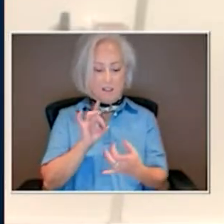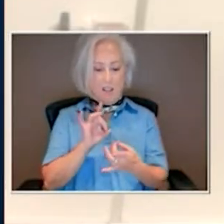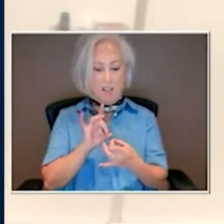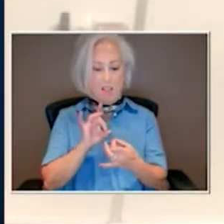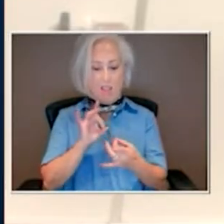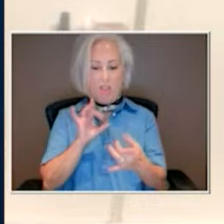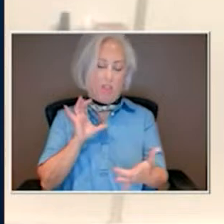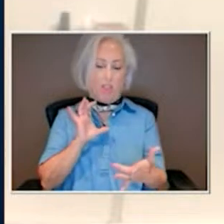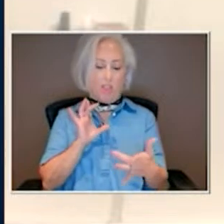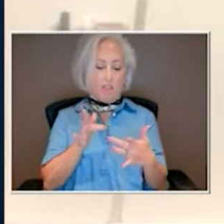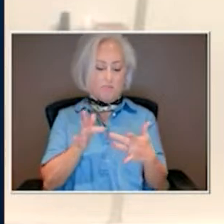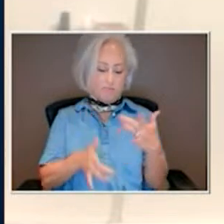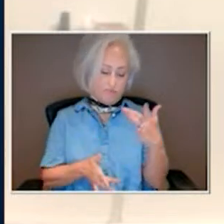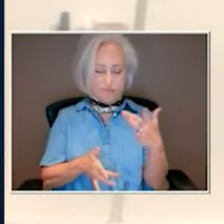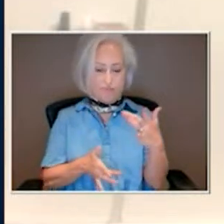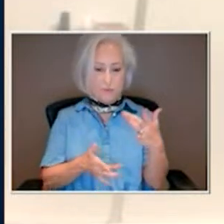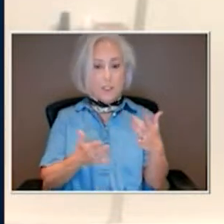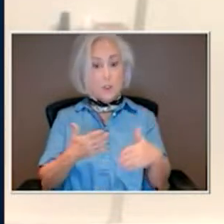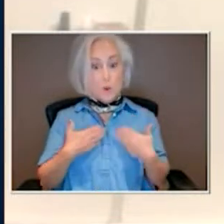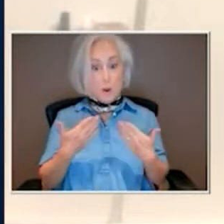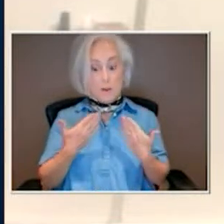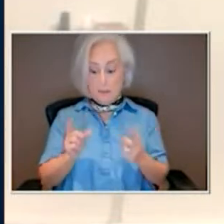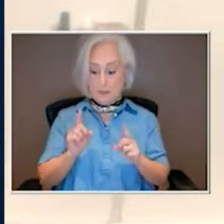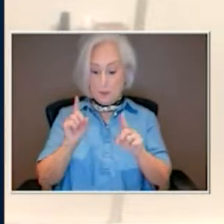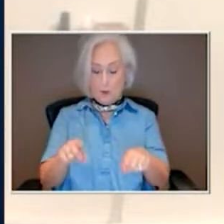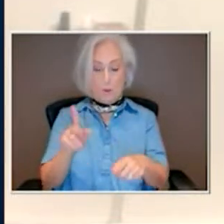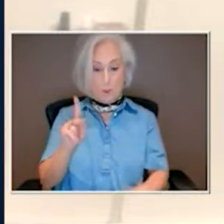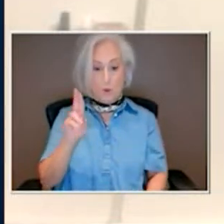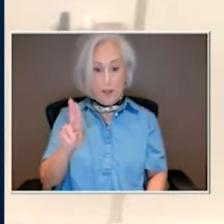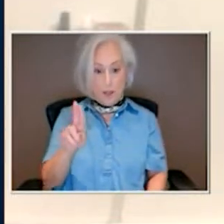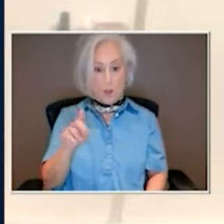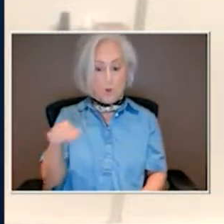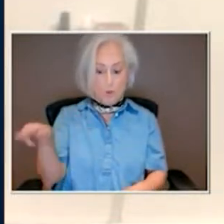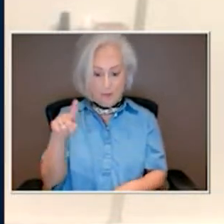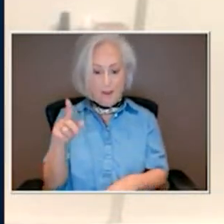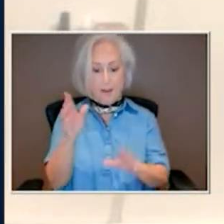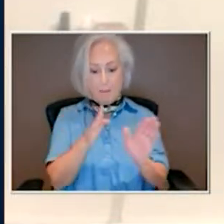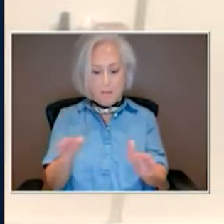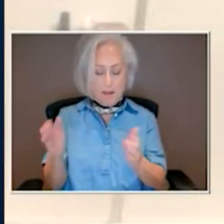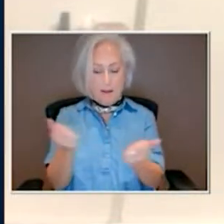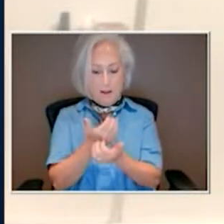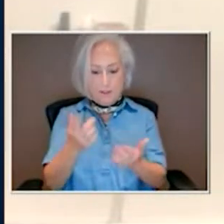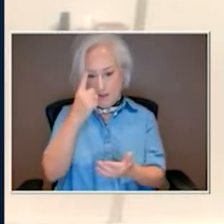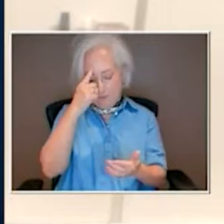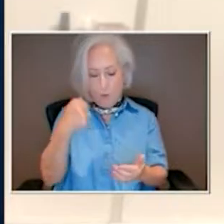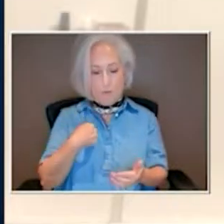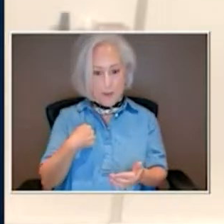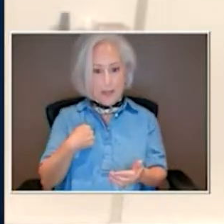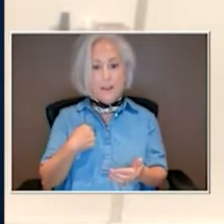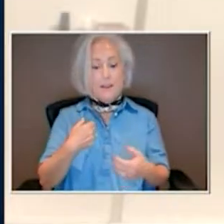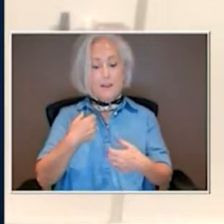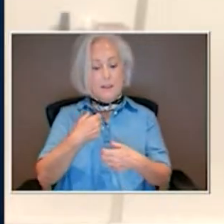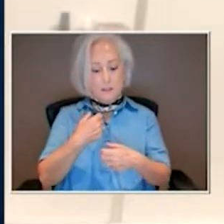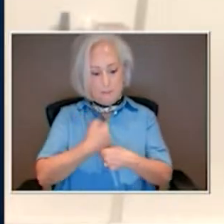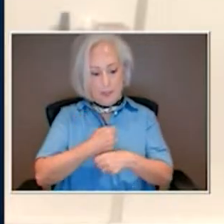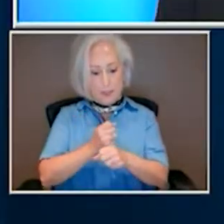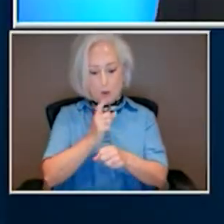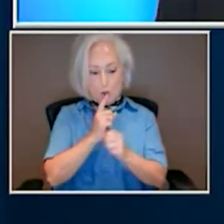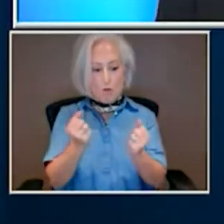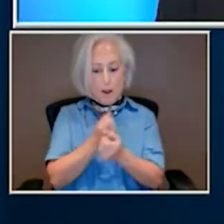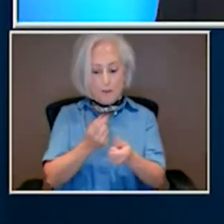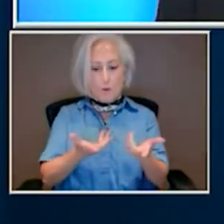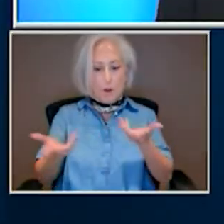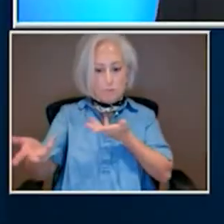So I was happy to come to KU when everything was all planned out for me and everybody talked to each other. It made my life a lot easier.